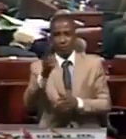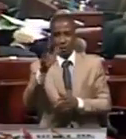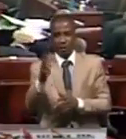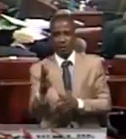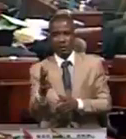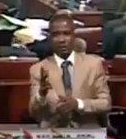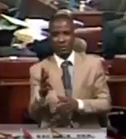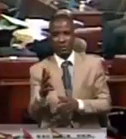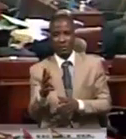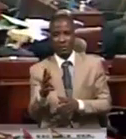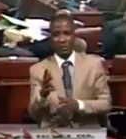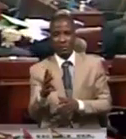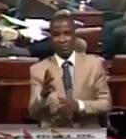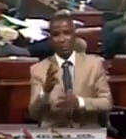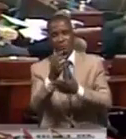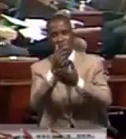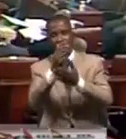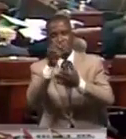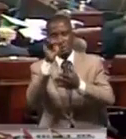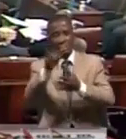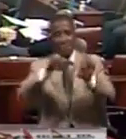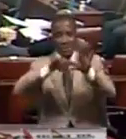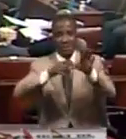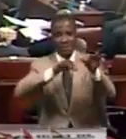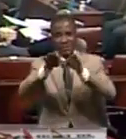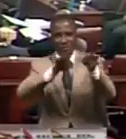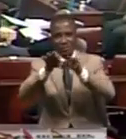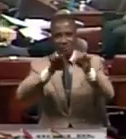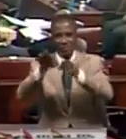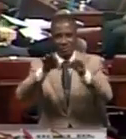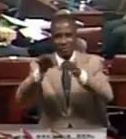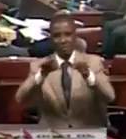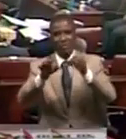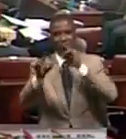It says, subject to subrules, the plaintiff shall begin by opening the plaintiff's case.